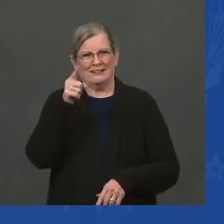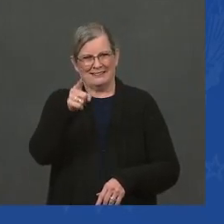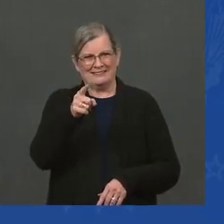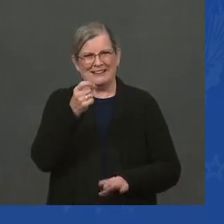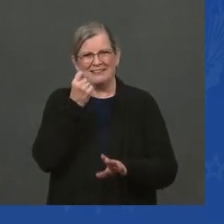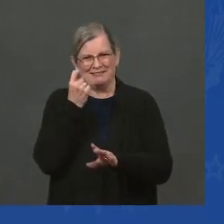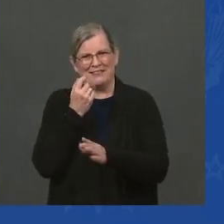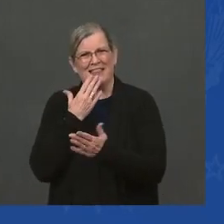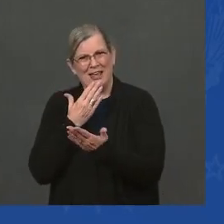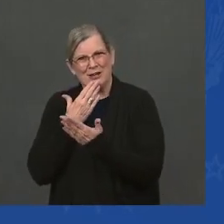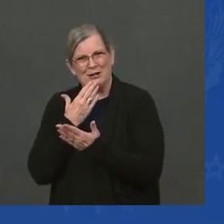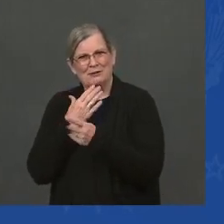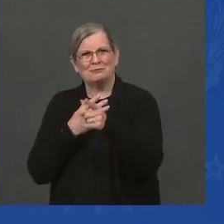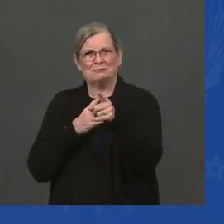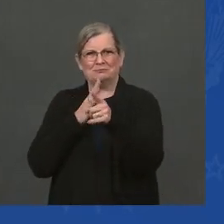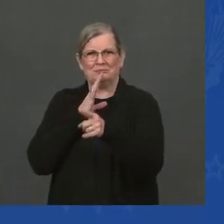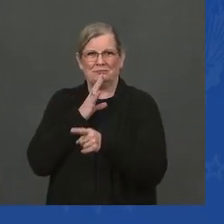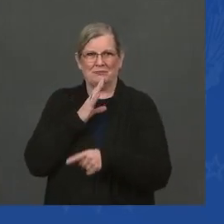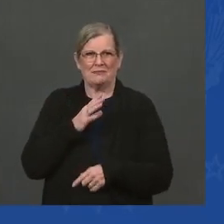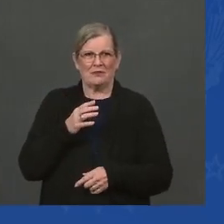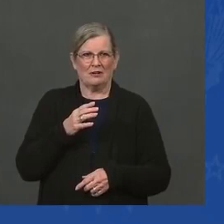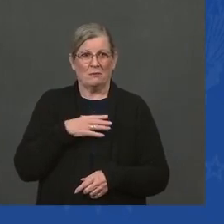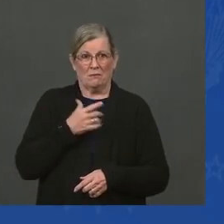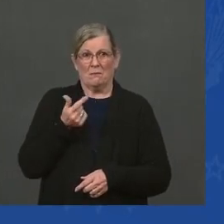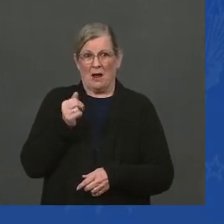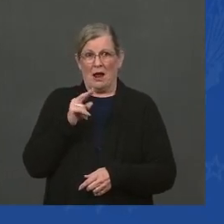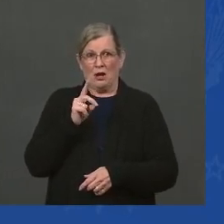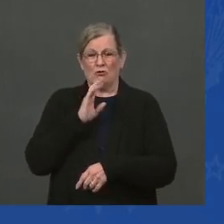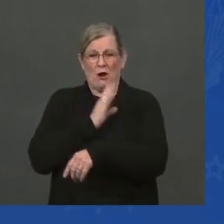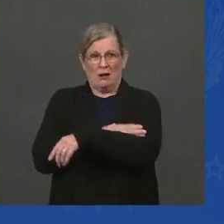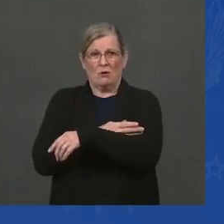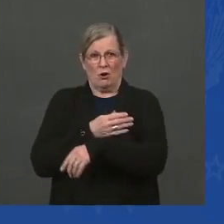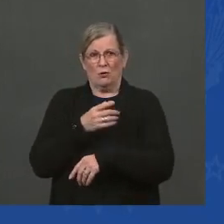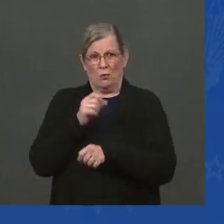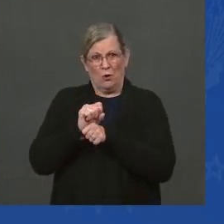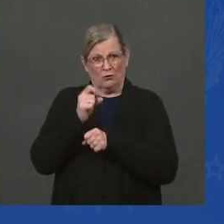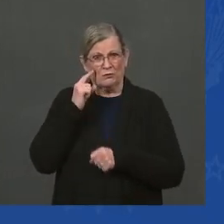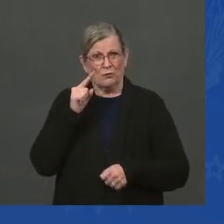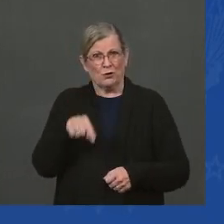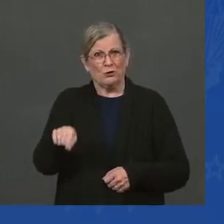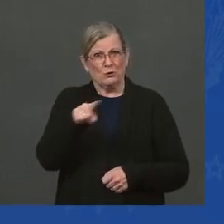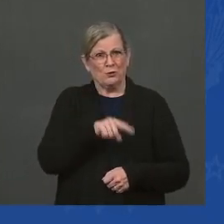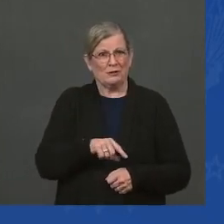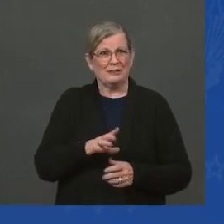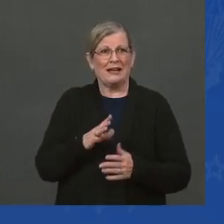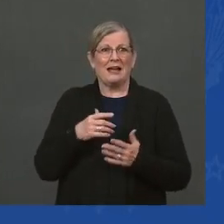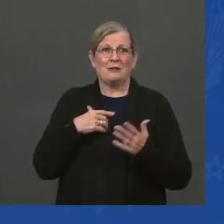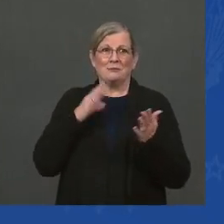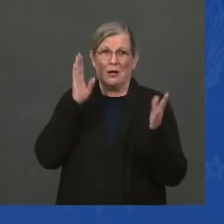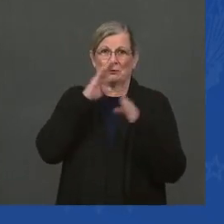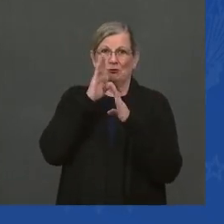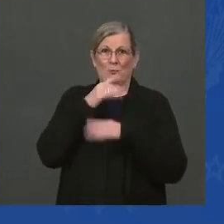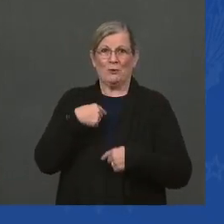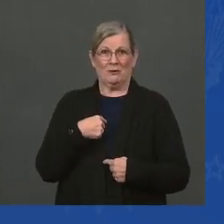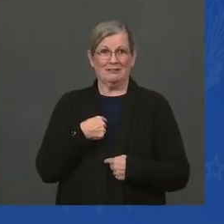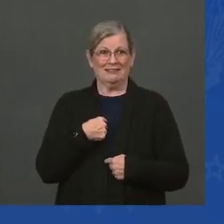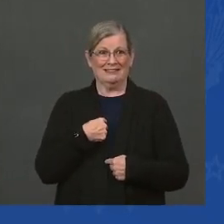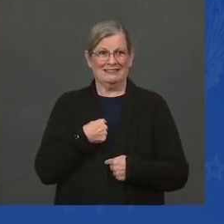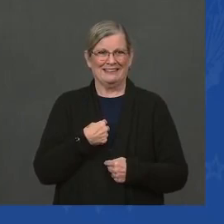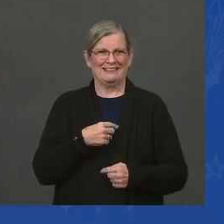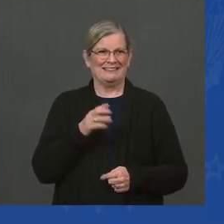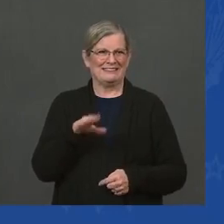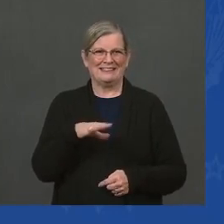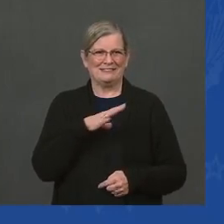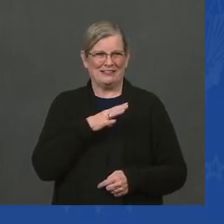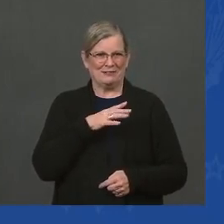you guys in a different circumstance. So I got it. I'm in trouble. Well, I'm going to ask a very Bloomberg question to begin, which